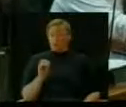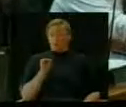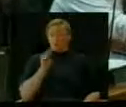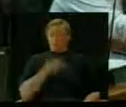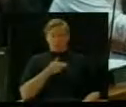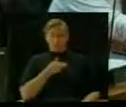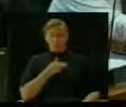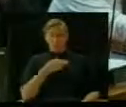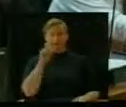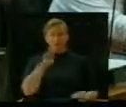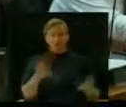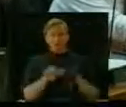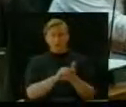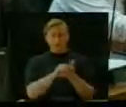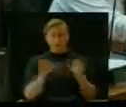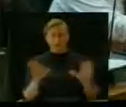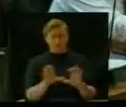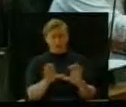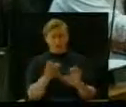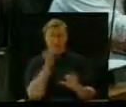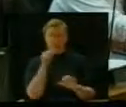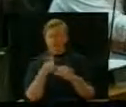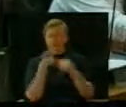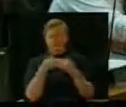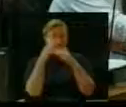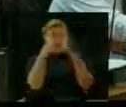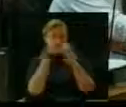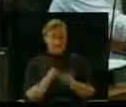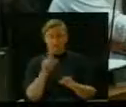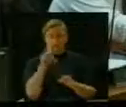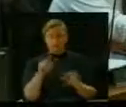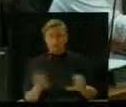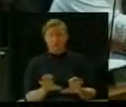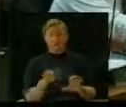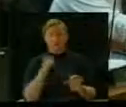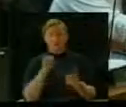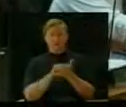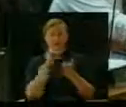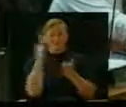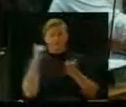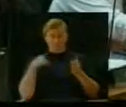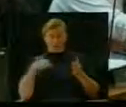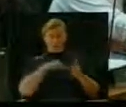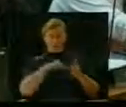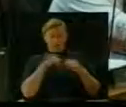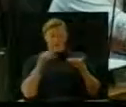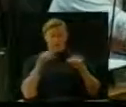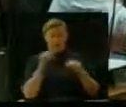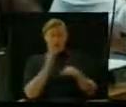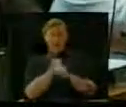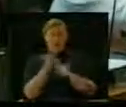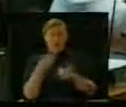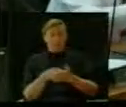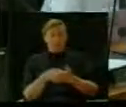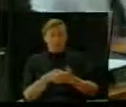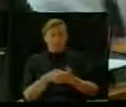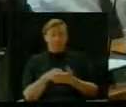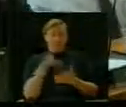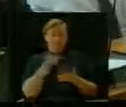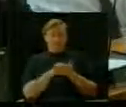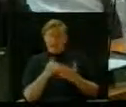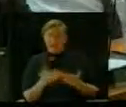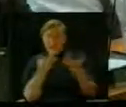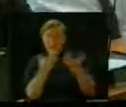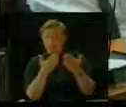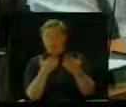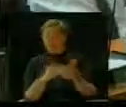So if we're charged to do it, let's do it. It's not easy decisions we have to make, and that's why we make the big bucks. So